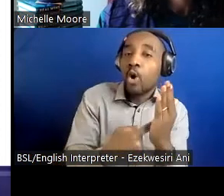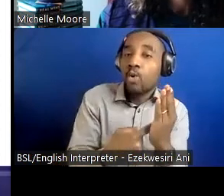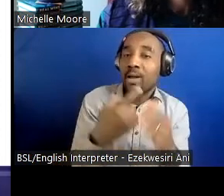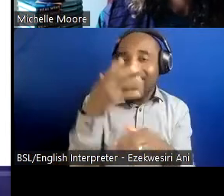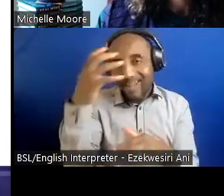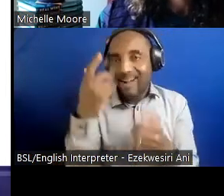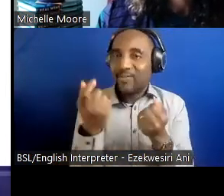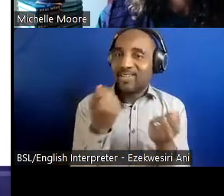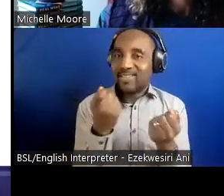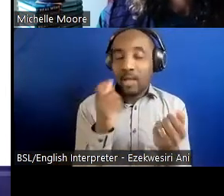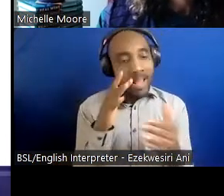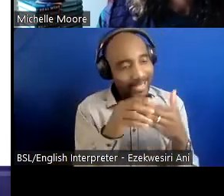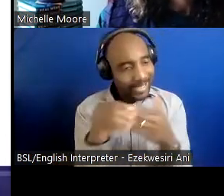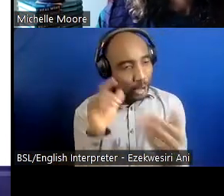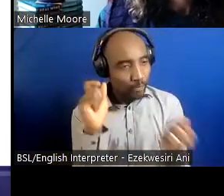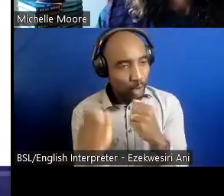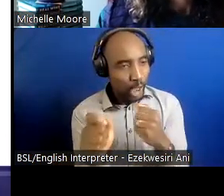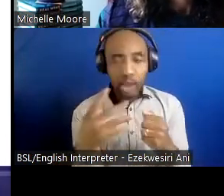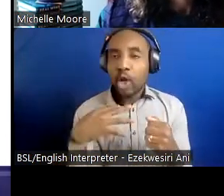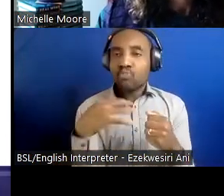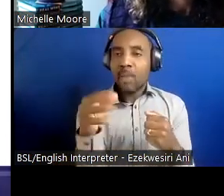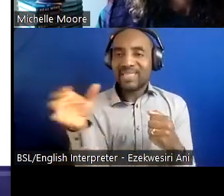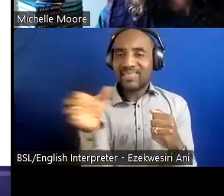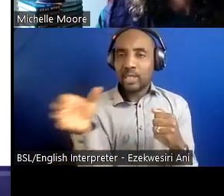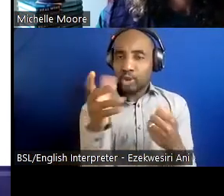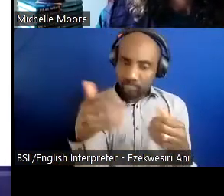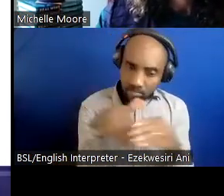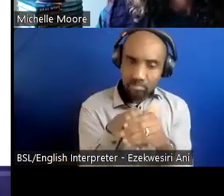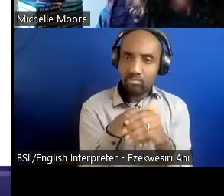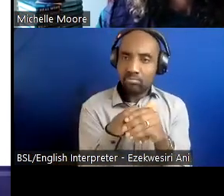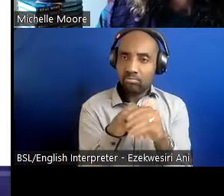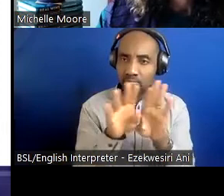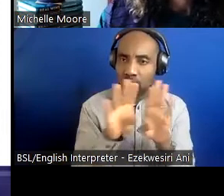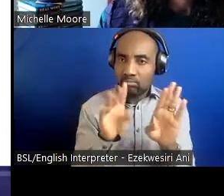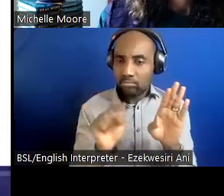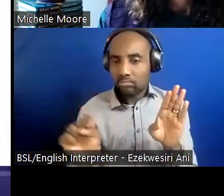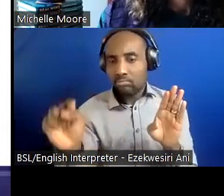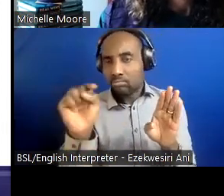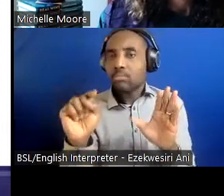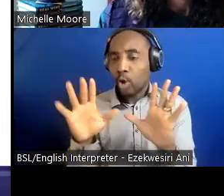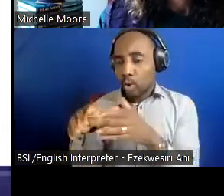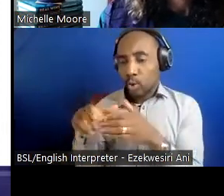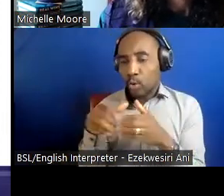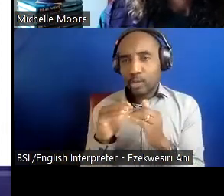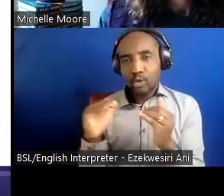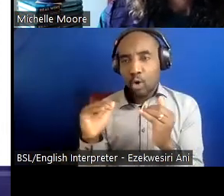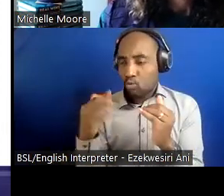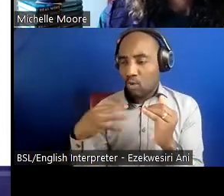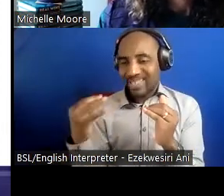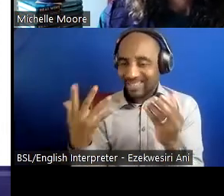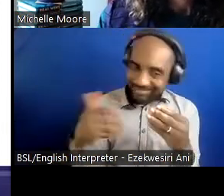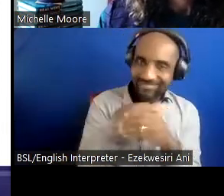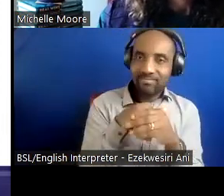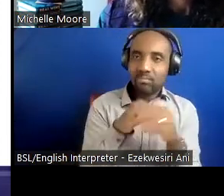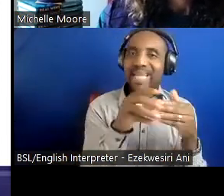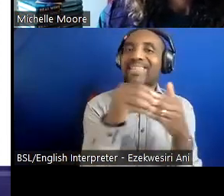leadership and to get more representation across our all of the underrepresented groups in our community, so that actually we have fairer,